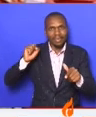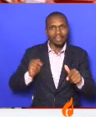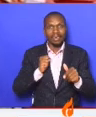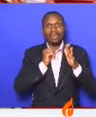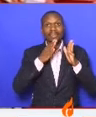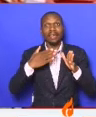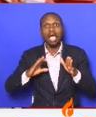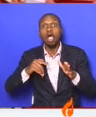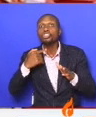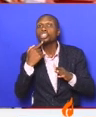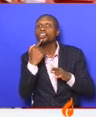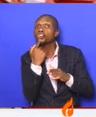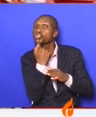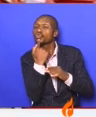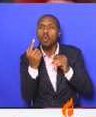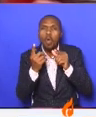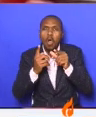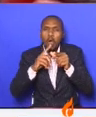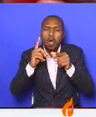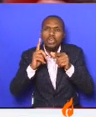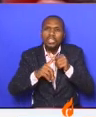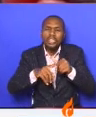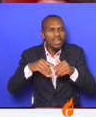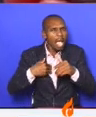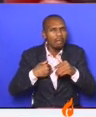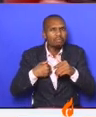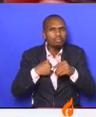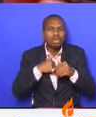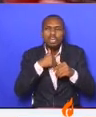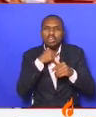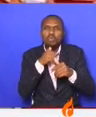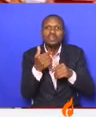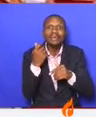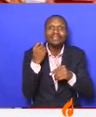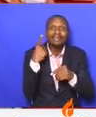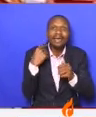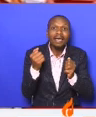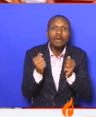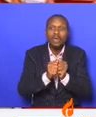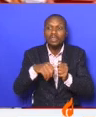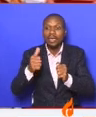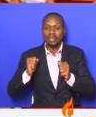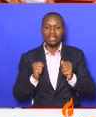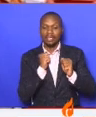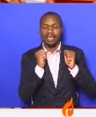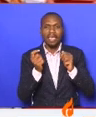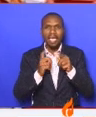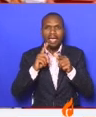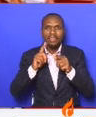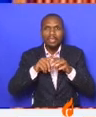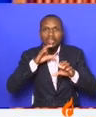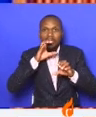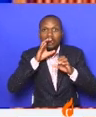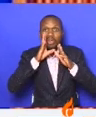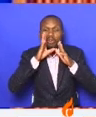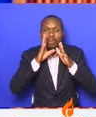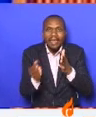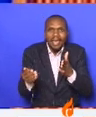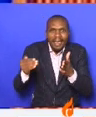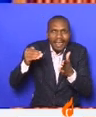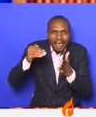Kitui eno kuambua ni ganyara kwa kako loreka nago taigwana naba senator bande. Na buigwa mwono galibuwe bunge yo asikari yago